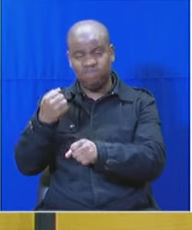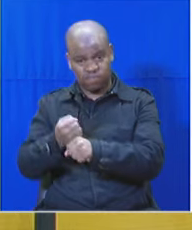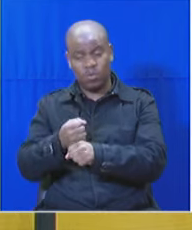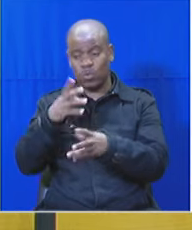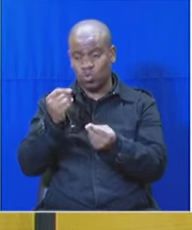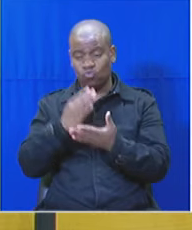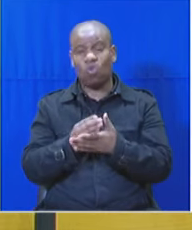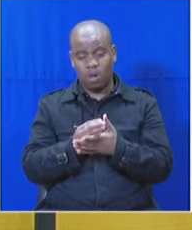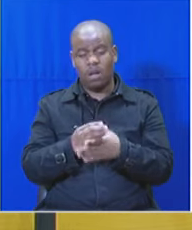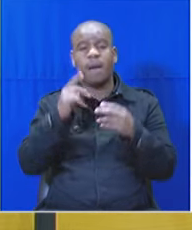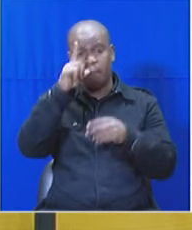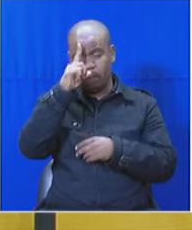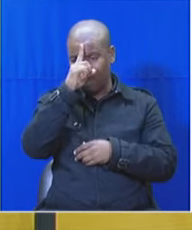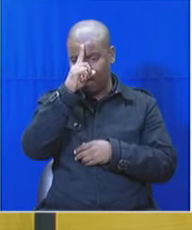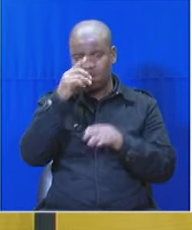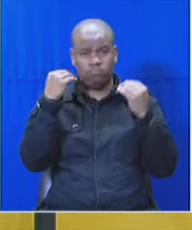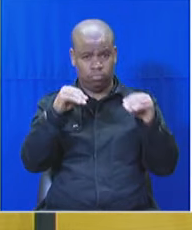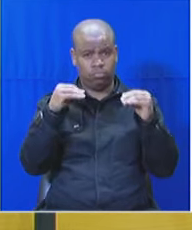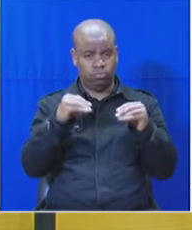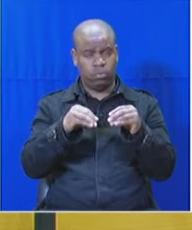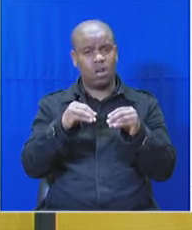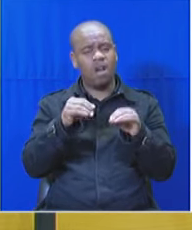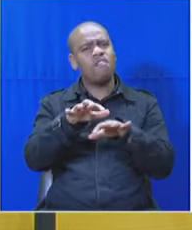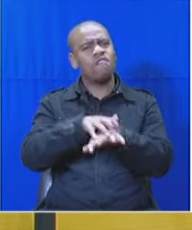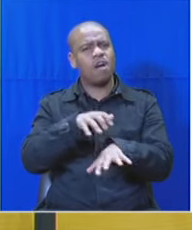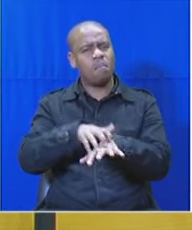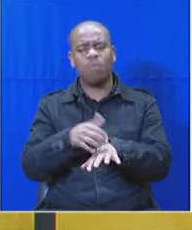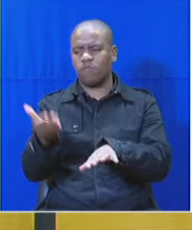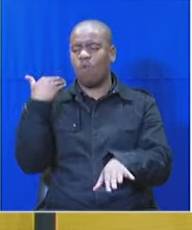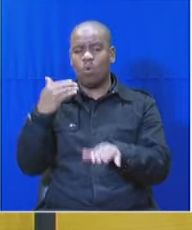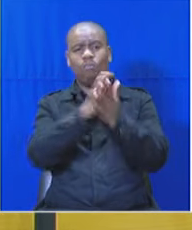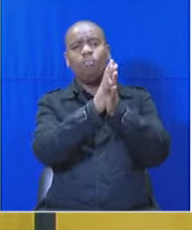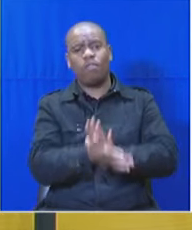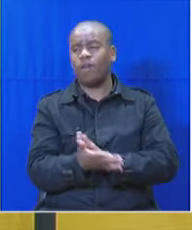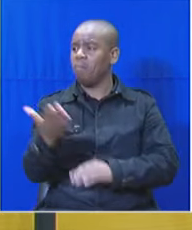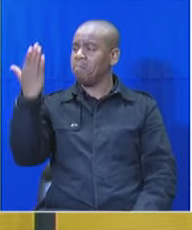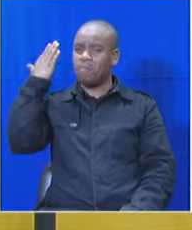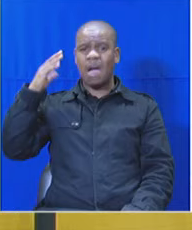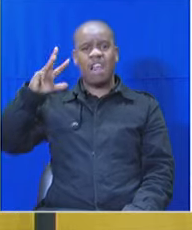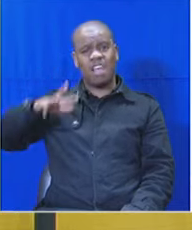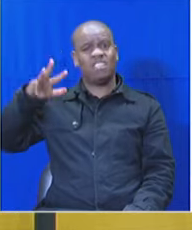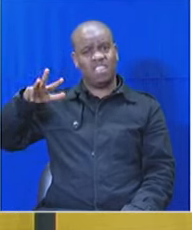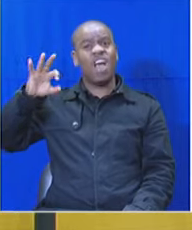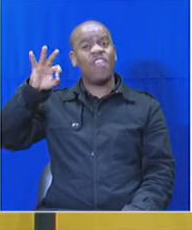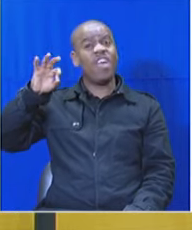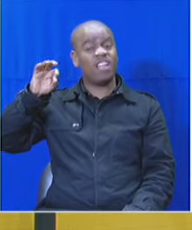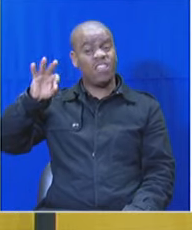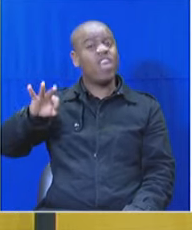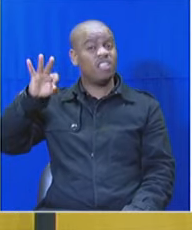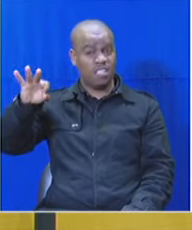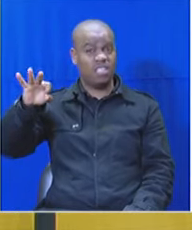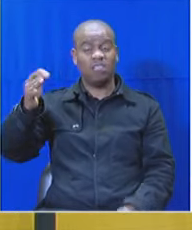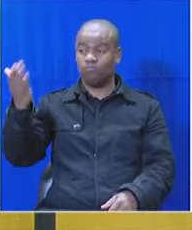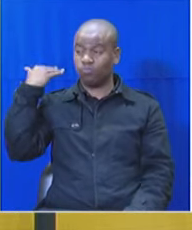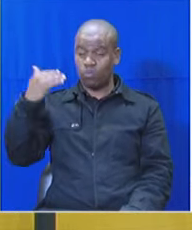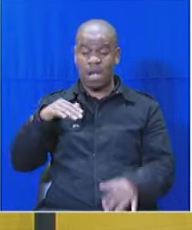of black commercial farmers, which was deliberately destroyed by the 1913 Land Act and similar colonial